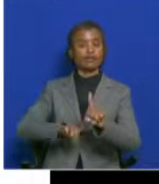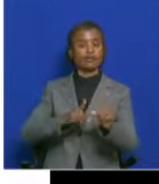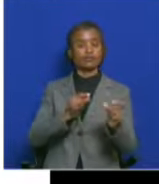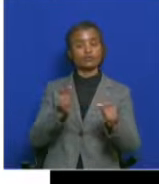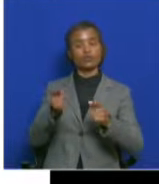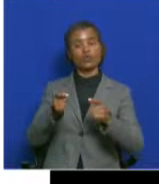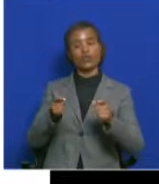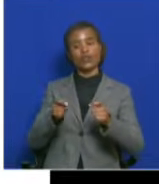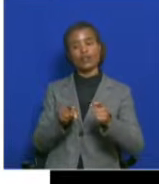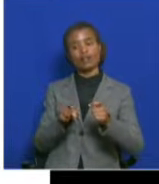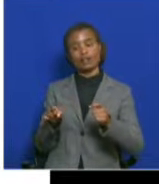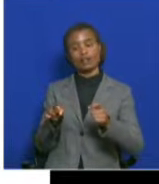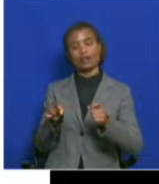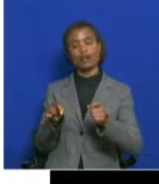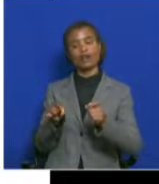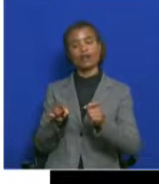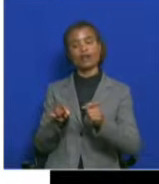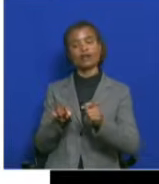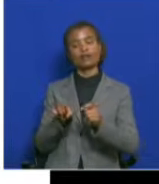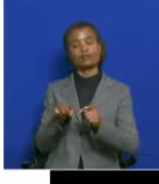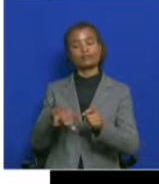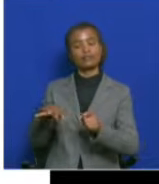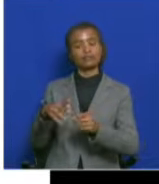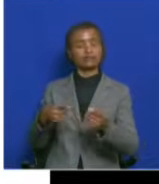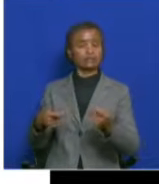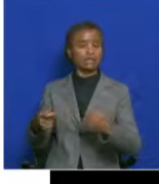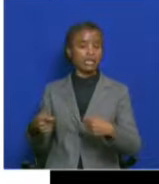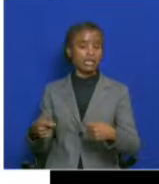a quote from Mr. Yusuf Abramji,